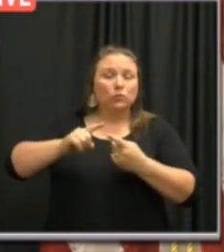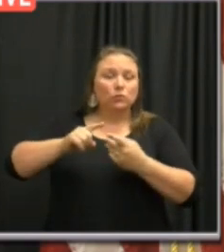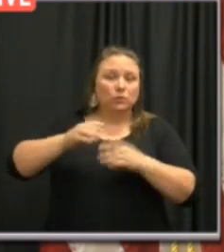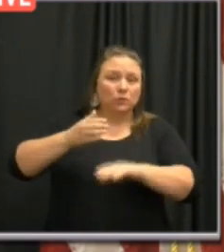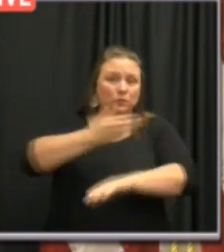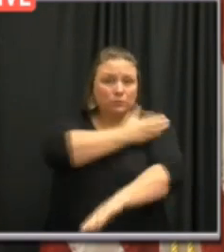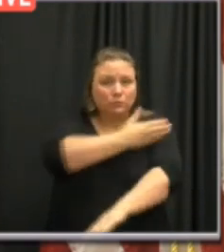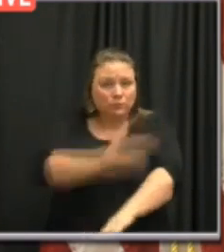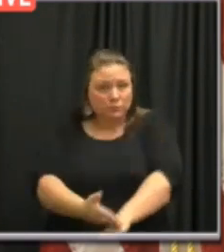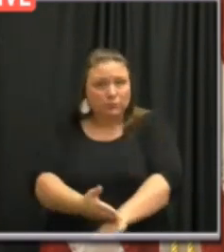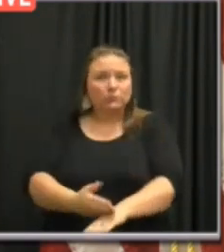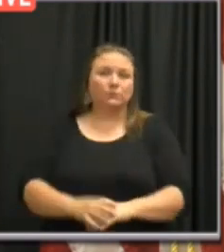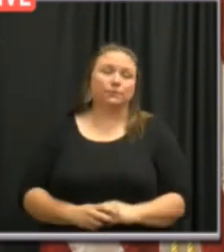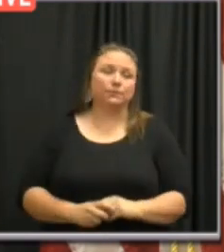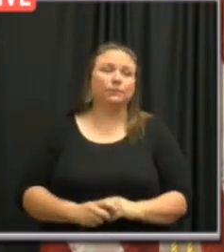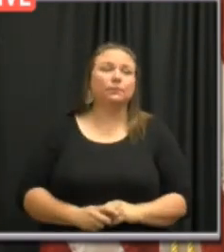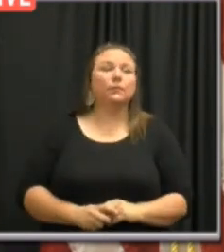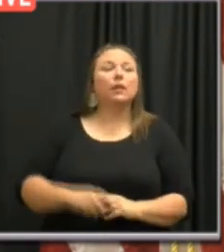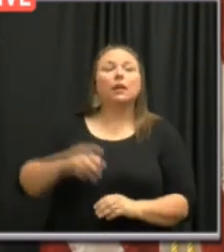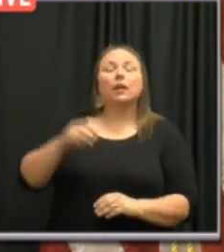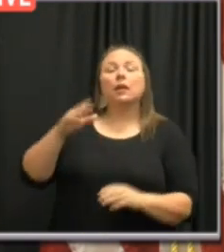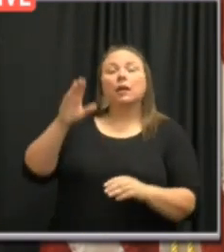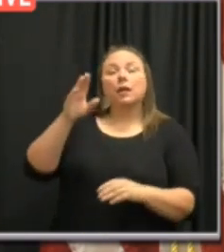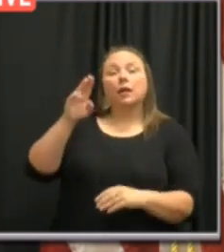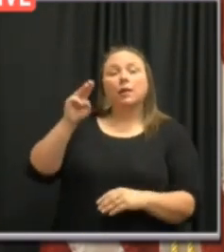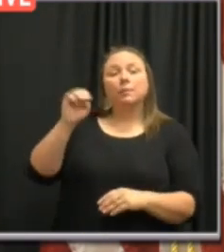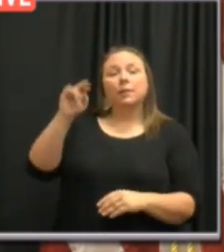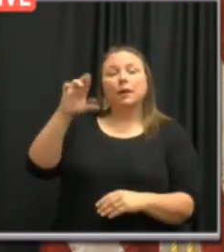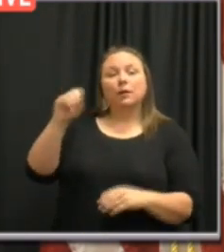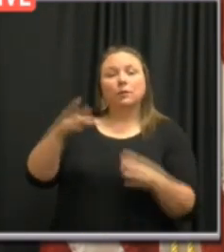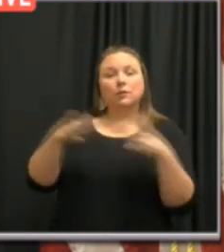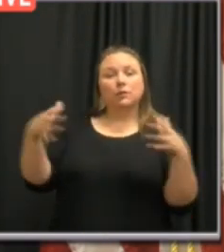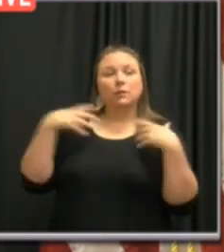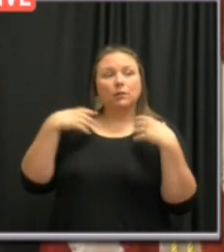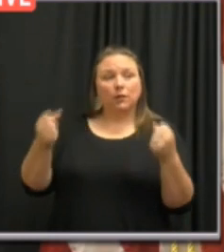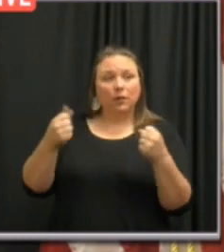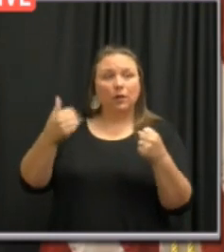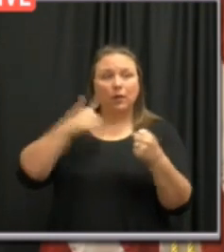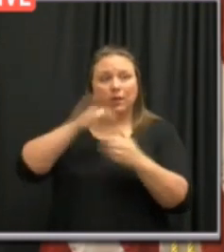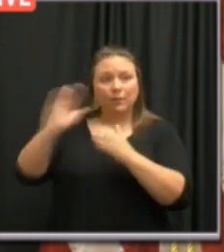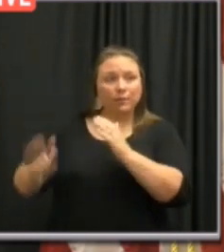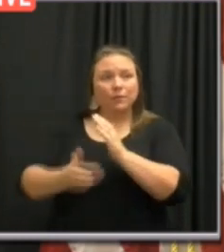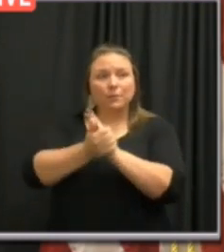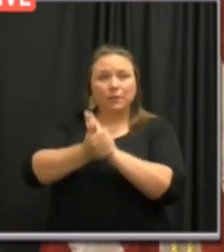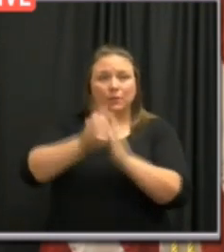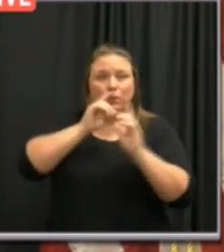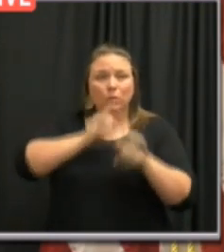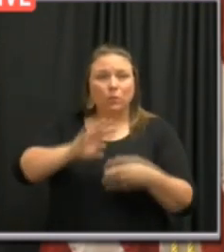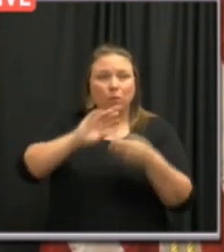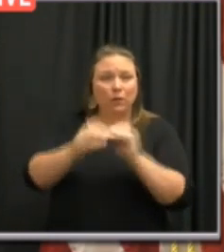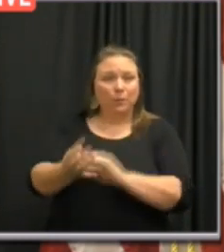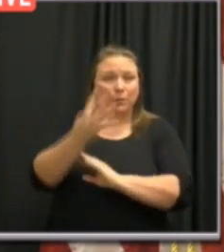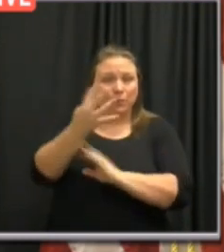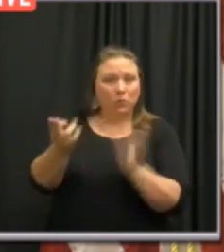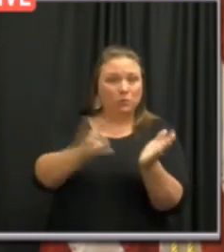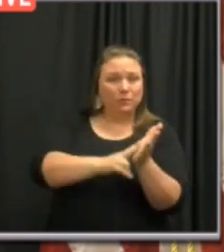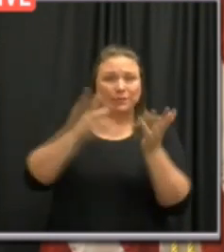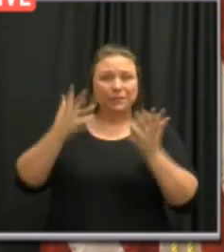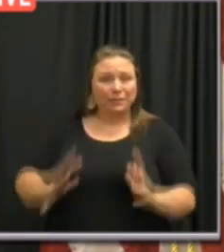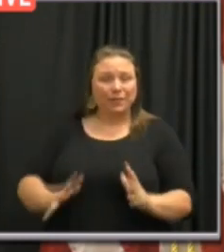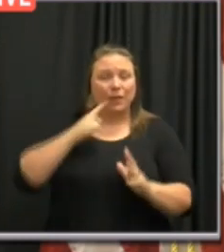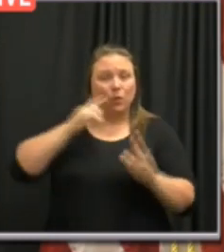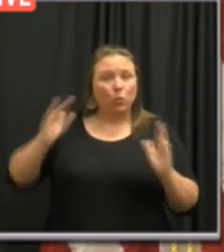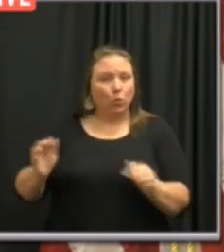progress. Now, Metro Public Health has assigned amended order number 4, encouraging everyone